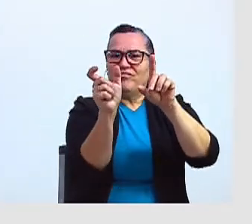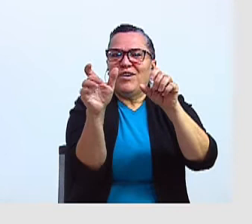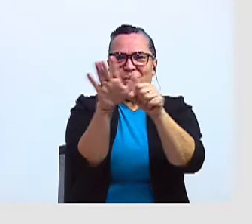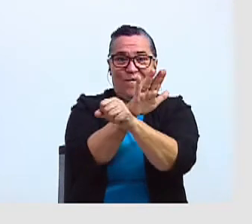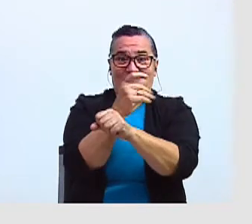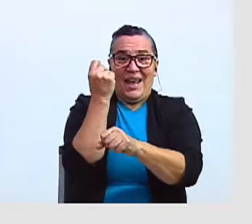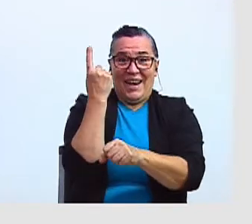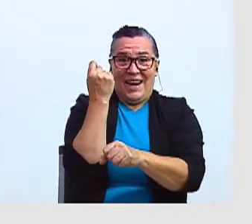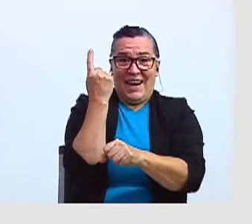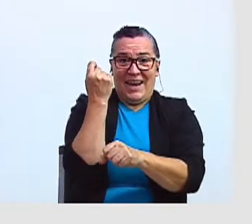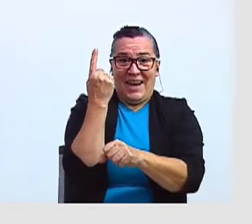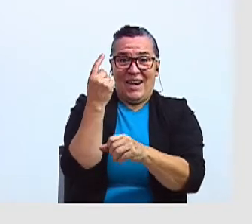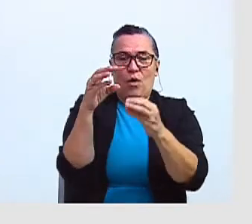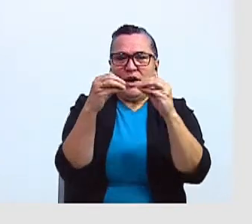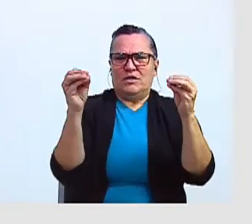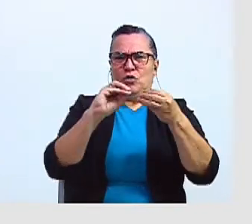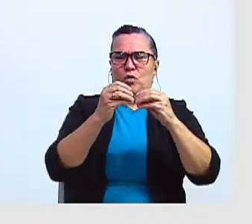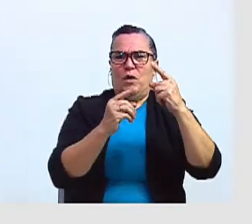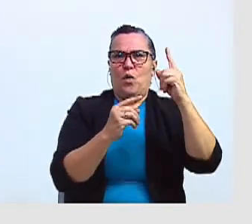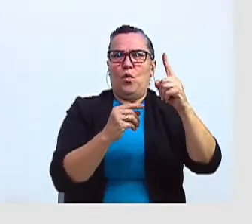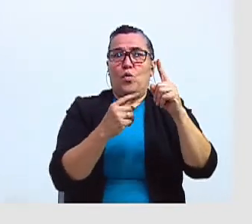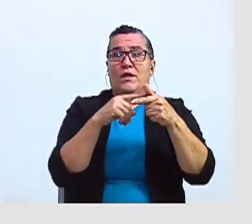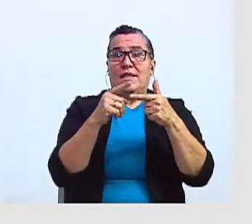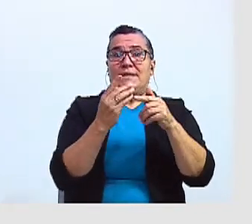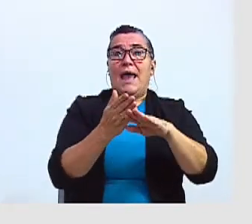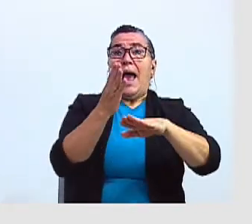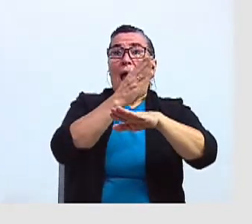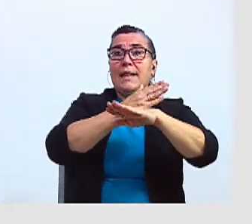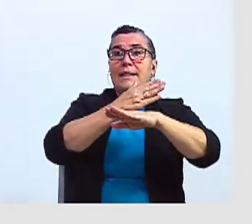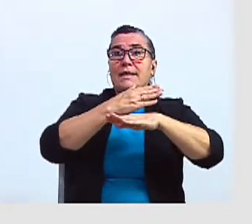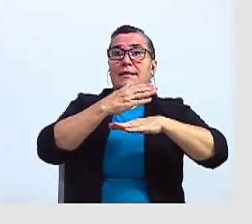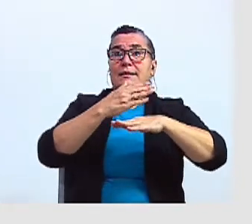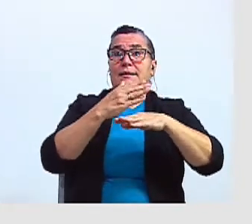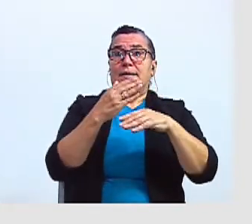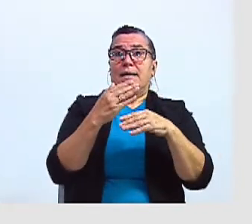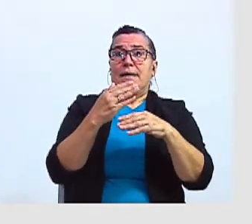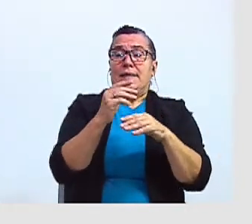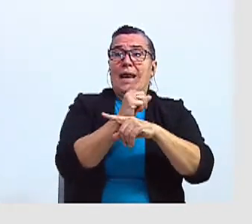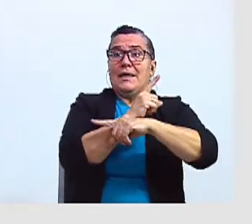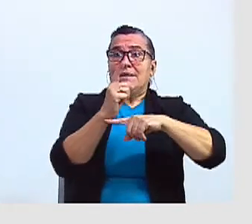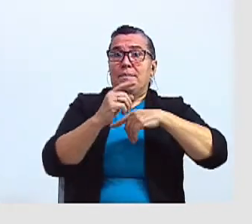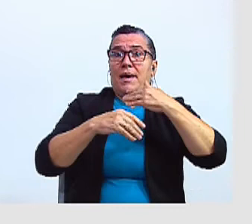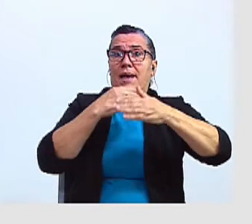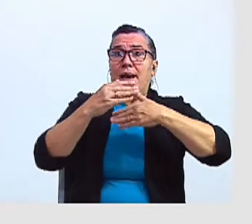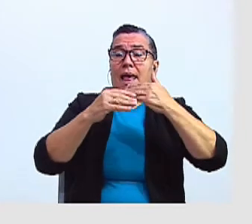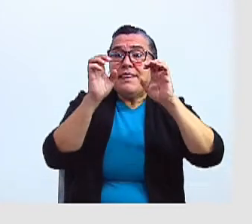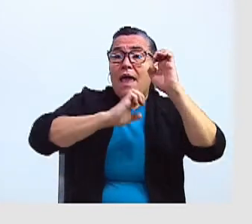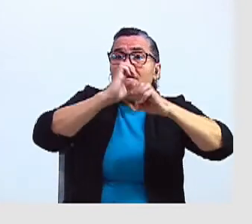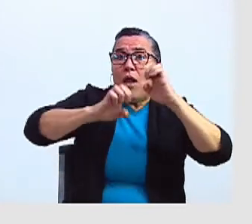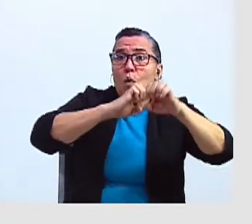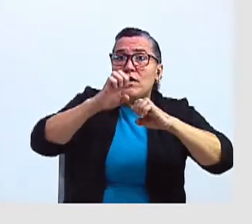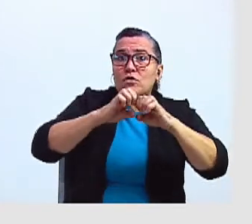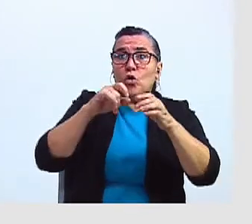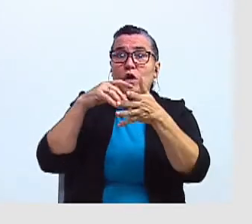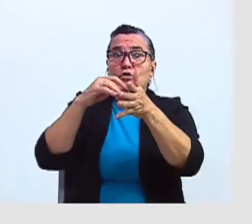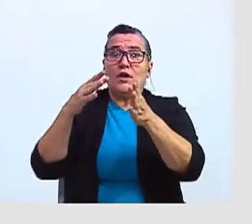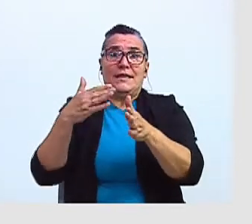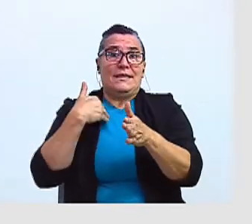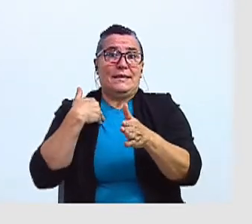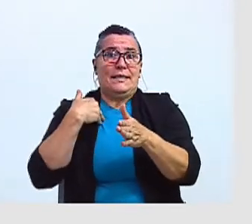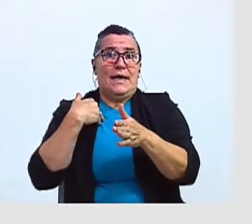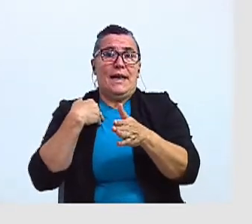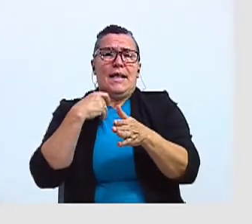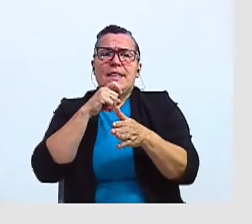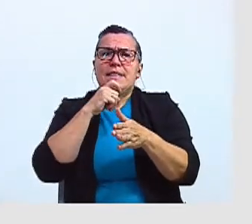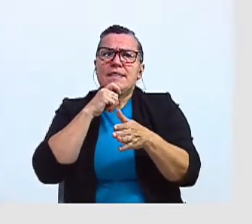them. So number 1 says, before the evolution week, students hardly have time to with